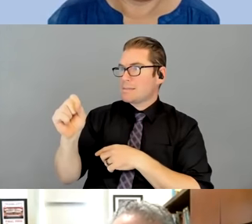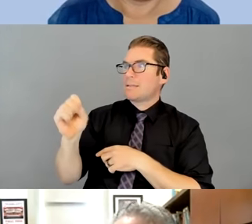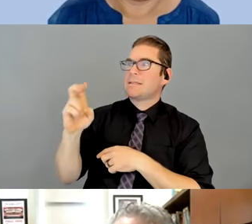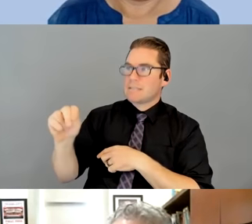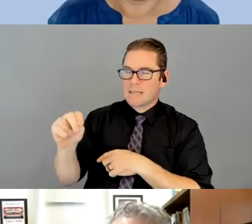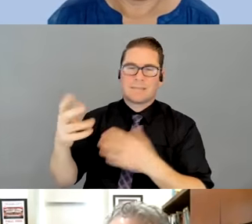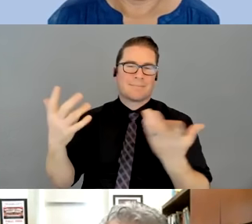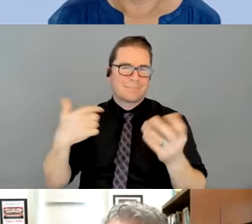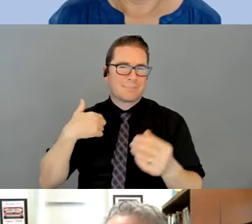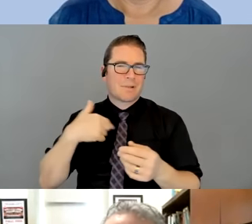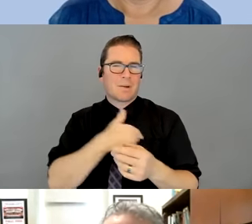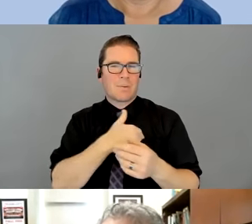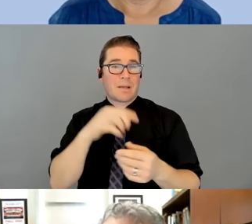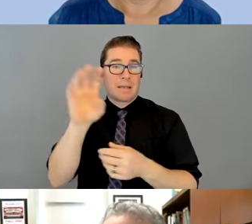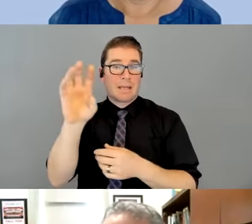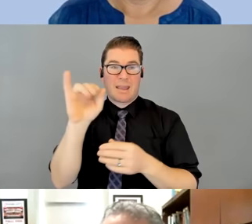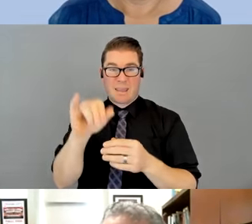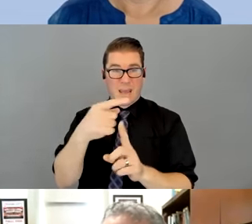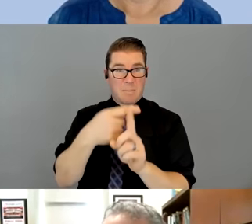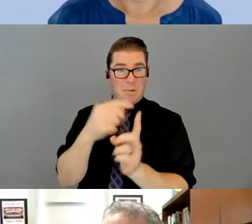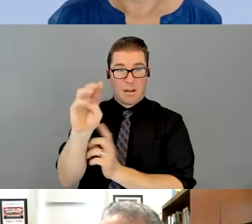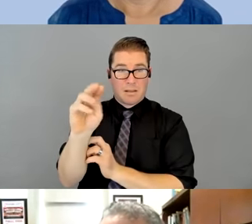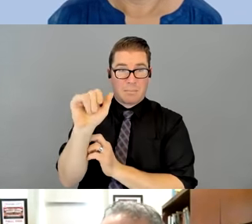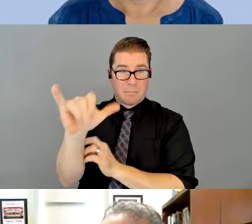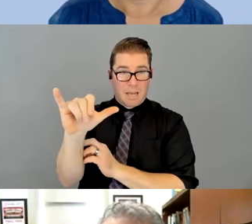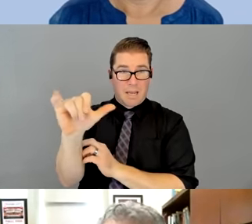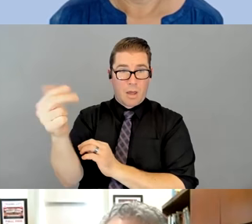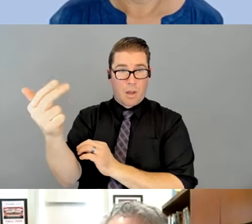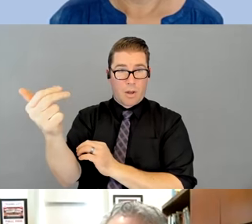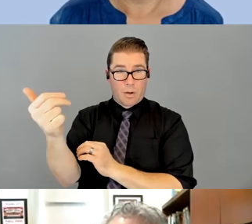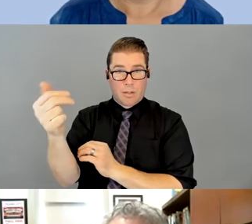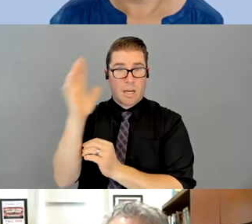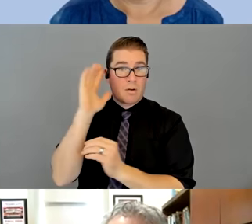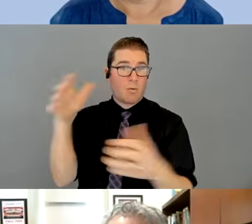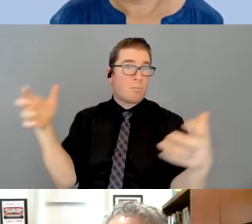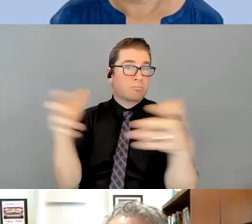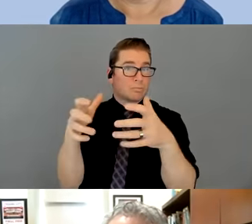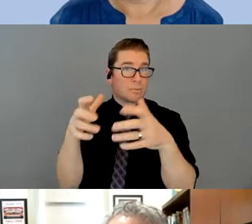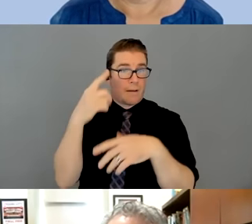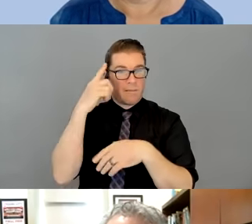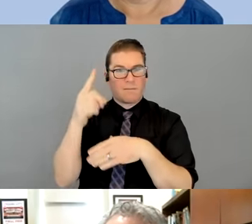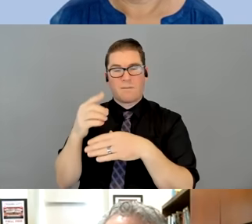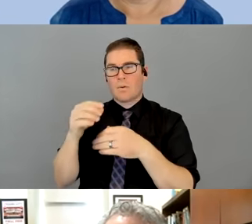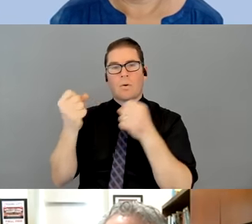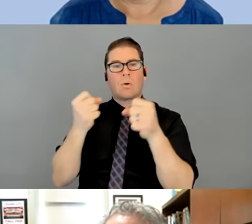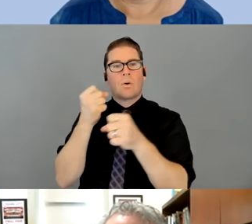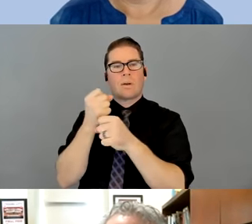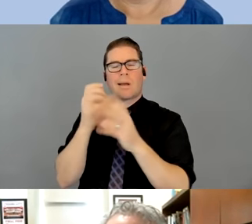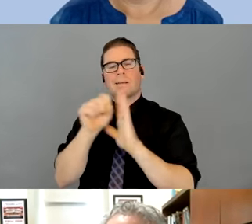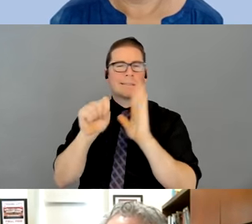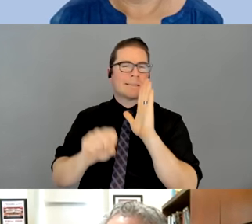May 13th, right? May 13th. We're going to put something together for an end of the year, end of the semester.